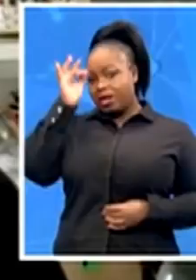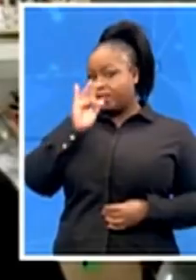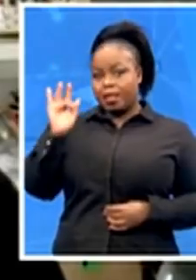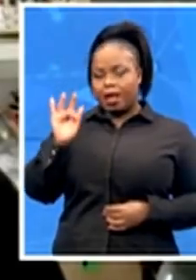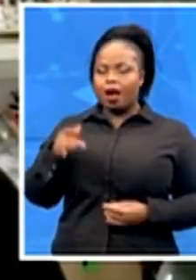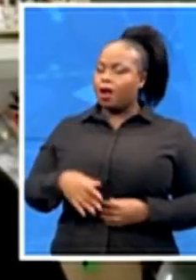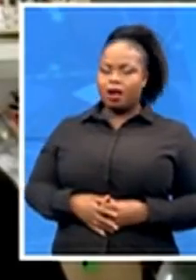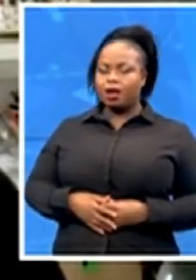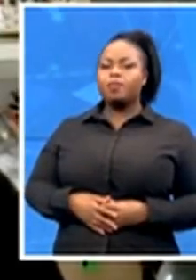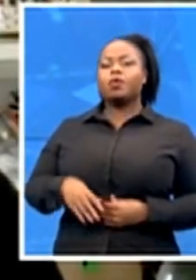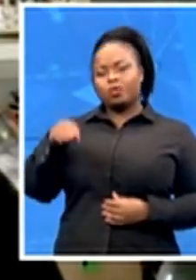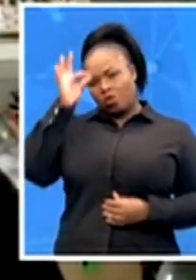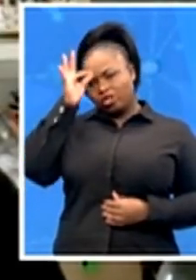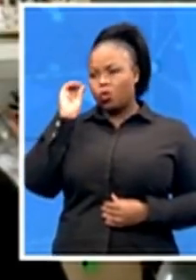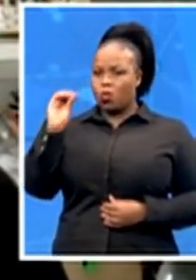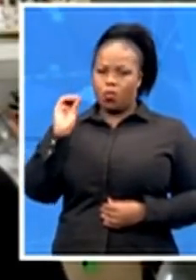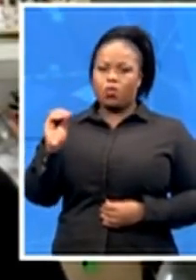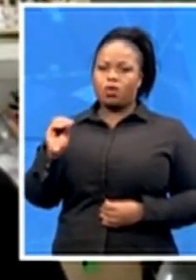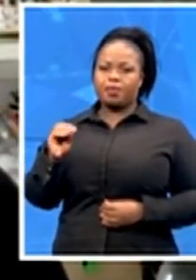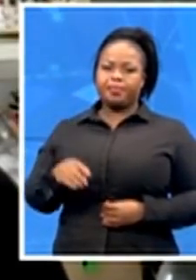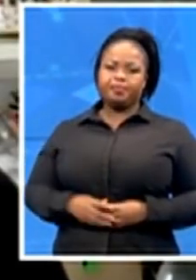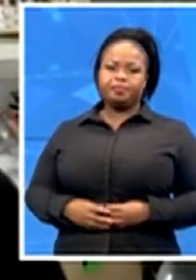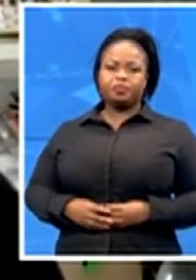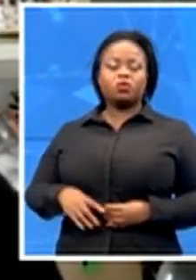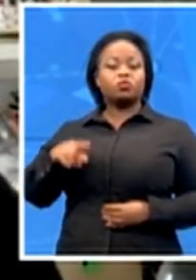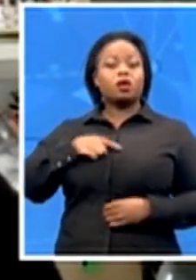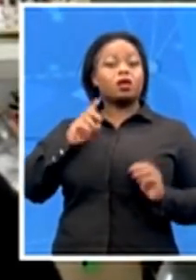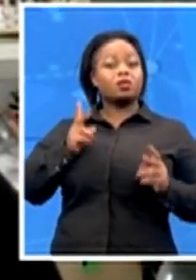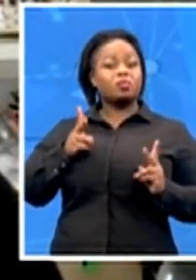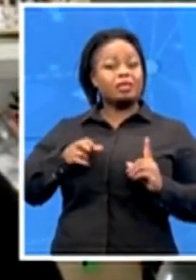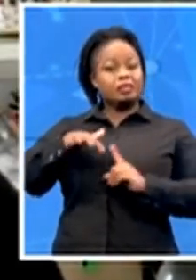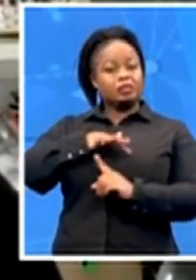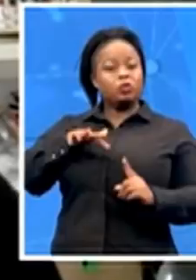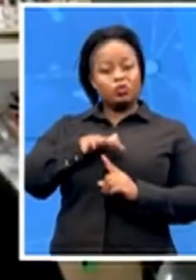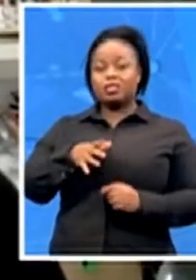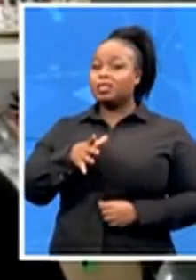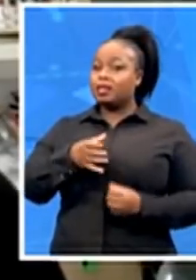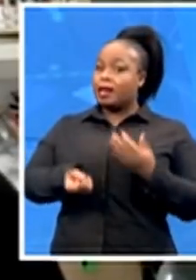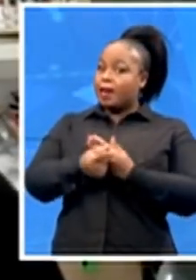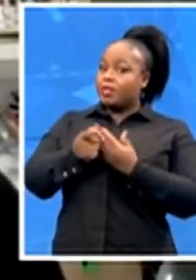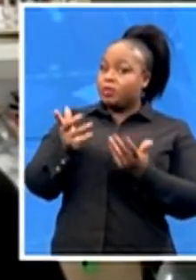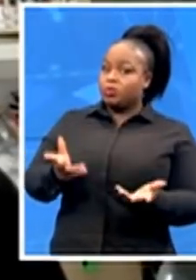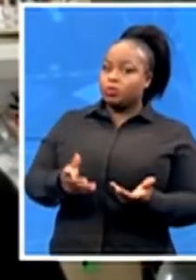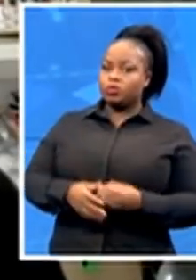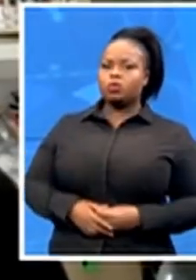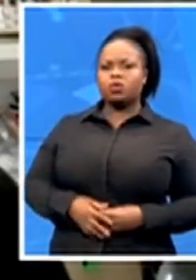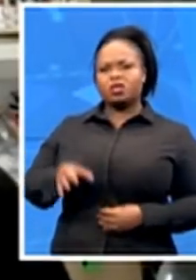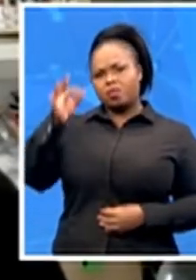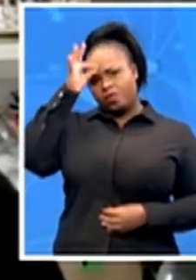police deploy several of their resources. I would imagine in that kind of situation, there